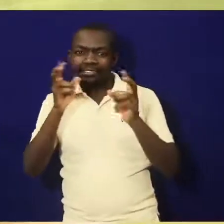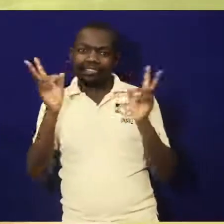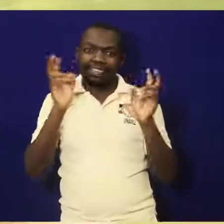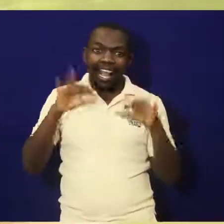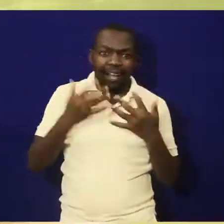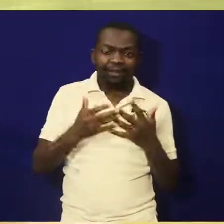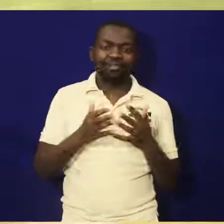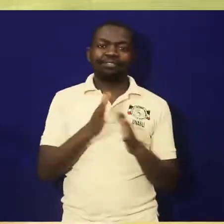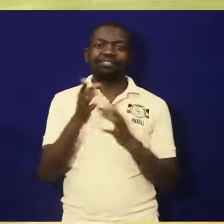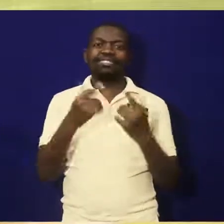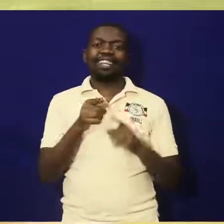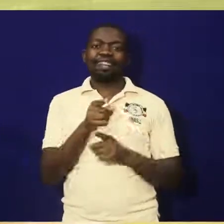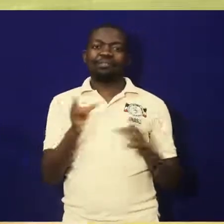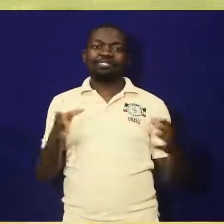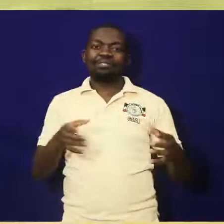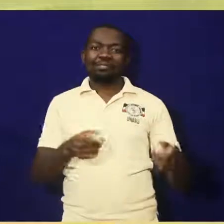language.